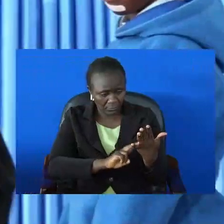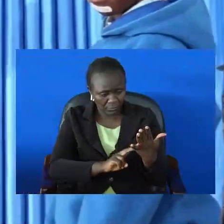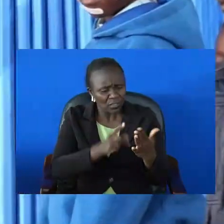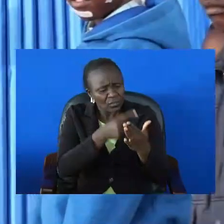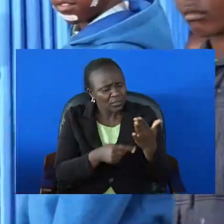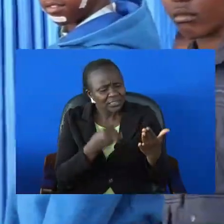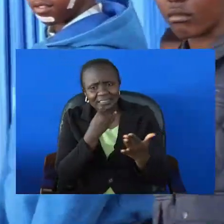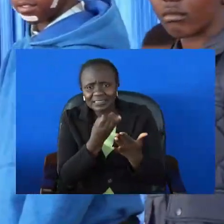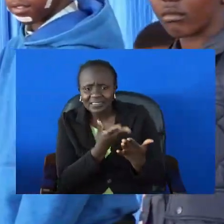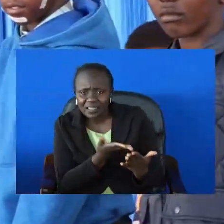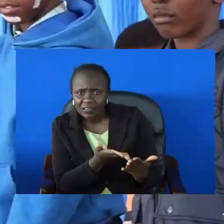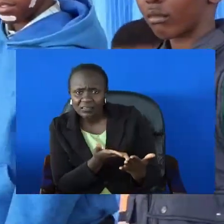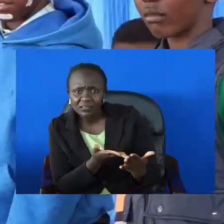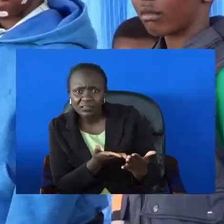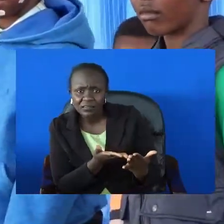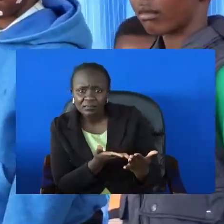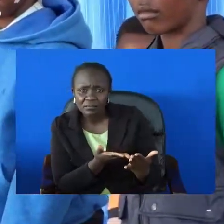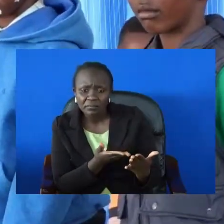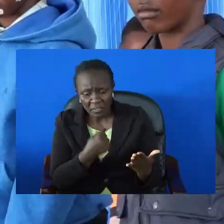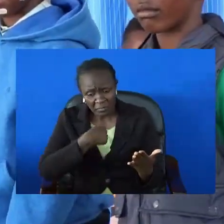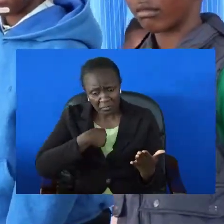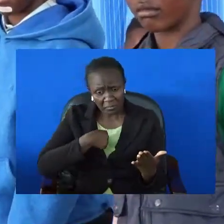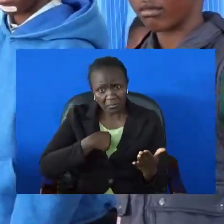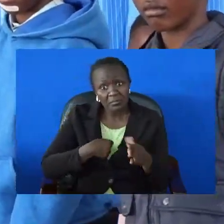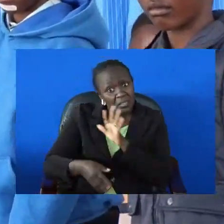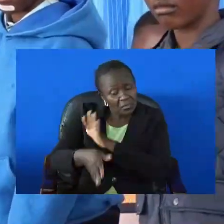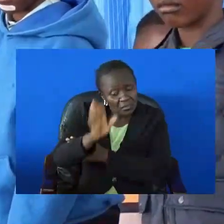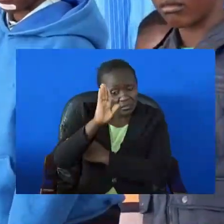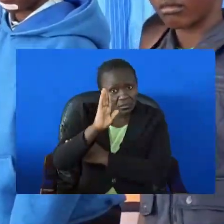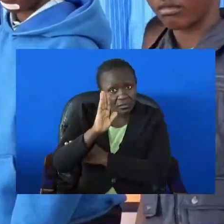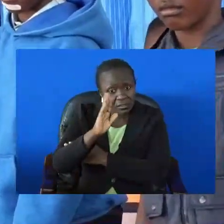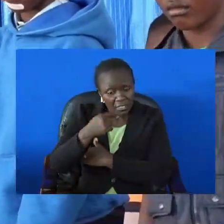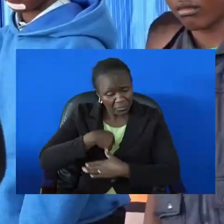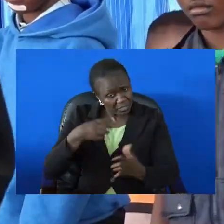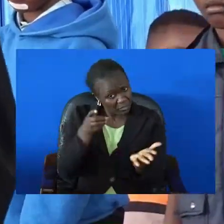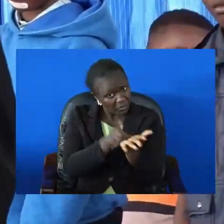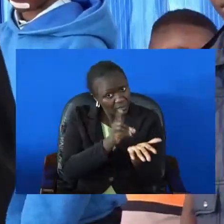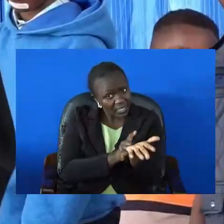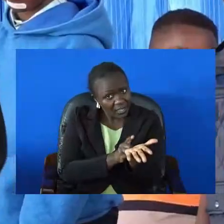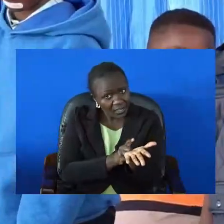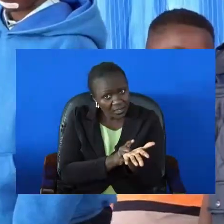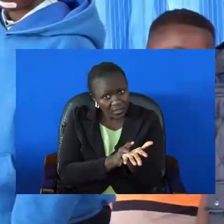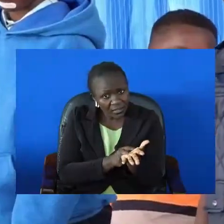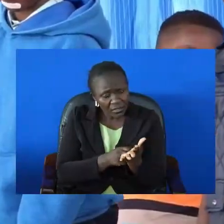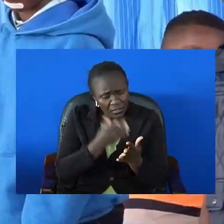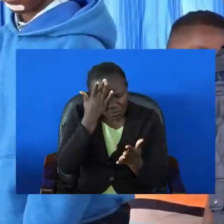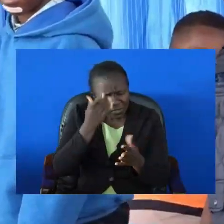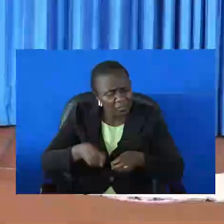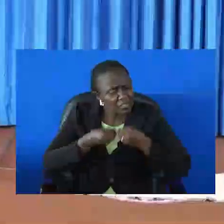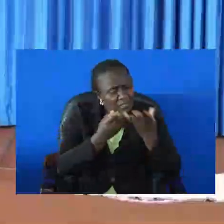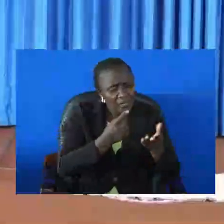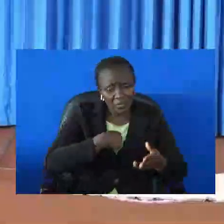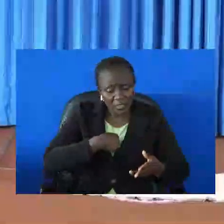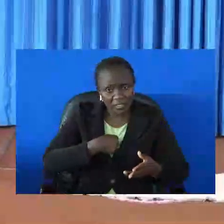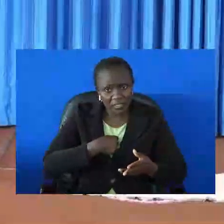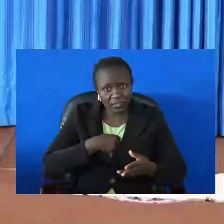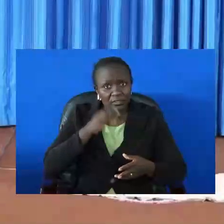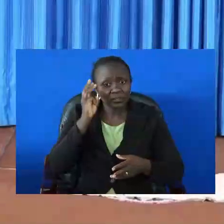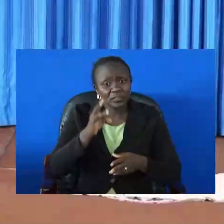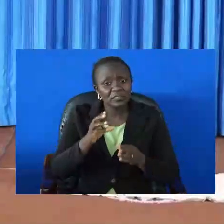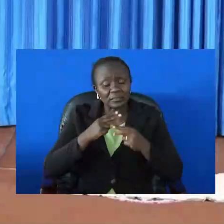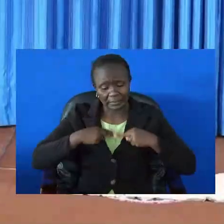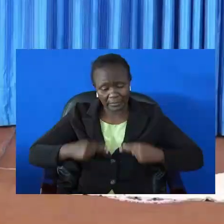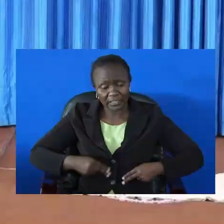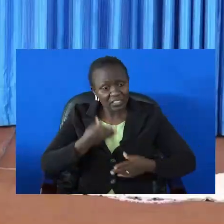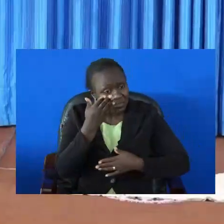What is this now? Am I God? Am I a doctor? Why are you bringing this to me? Should I be able to cure